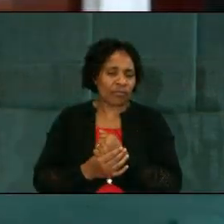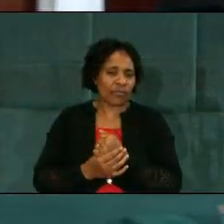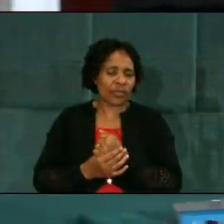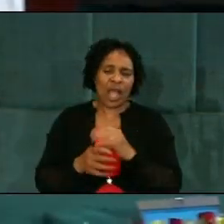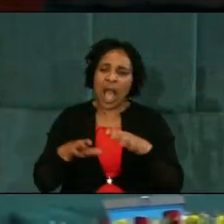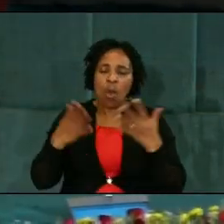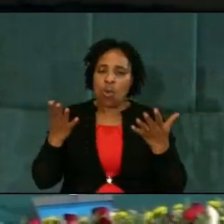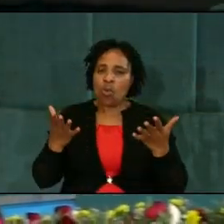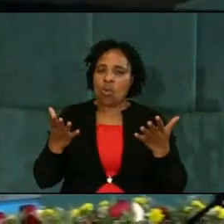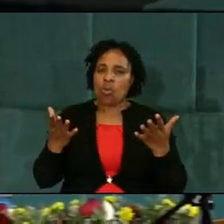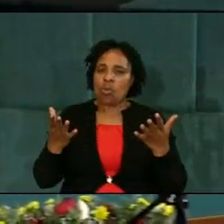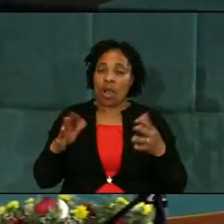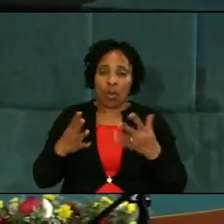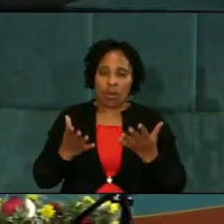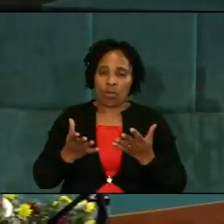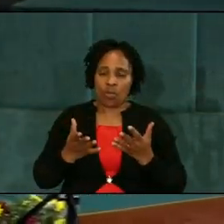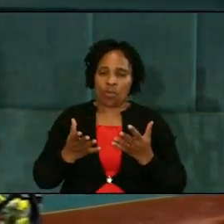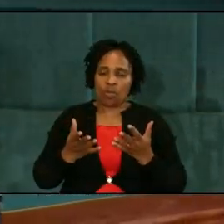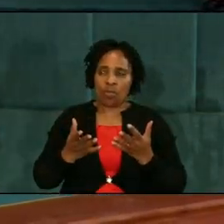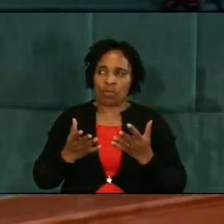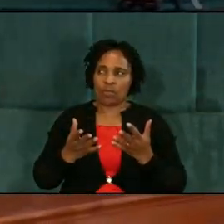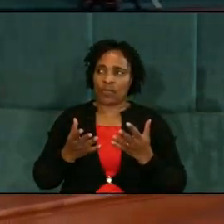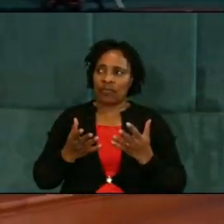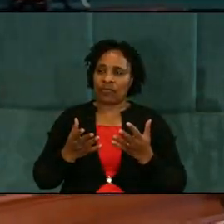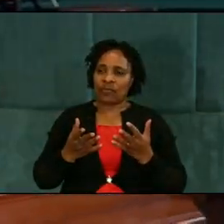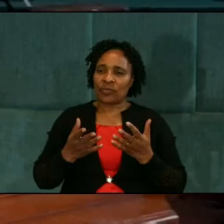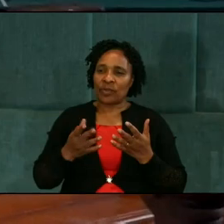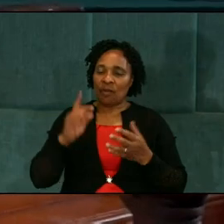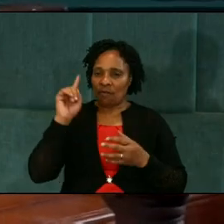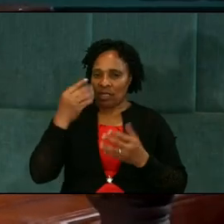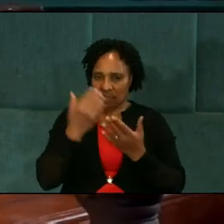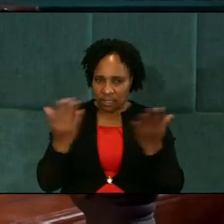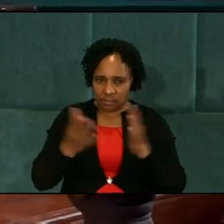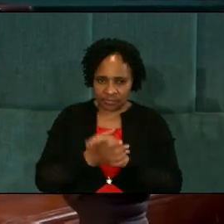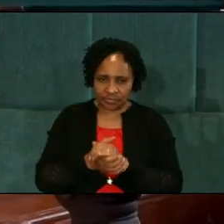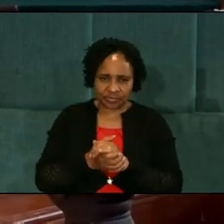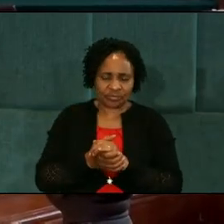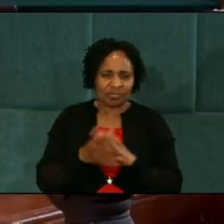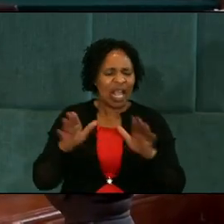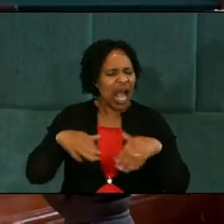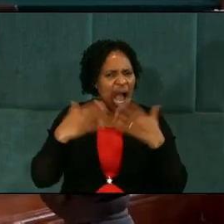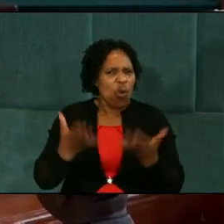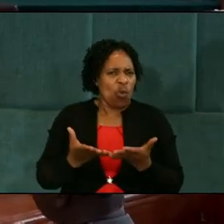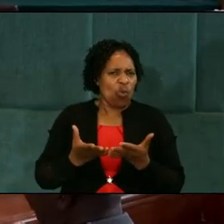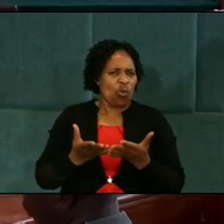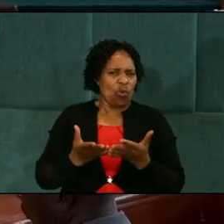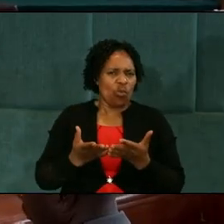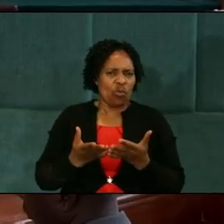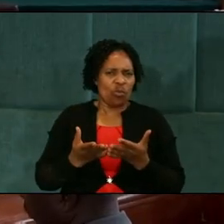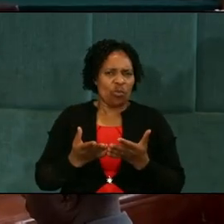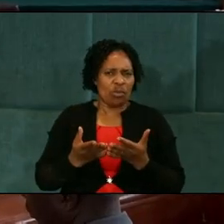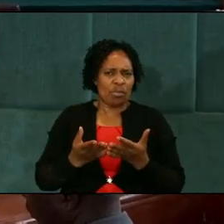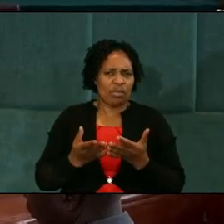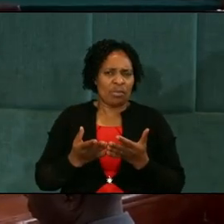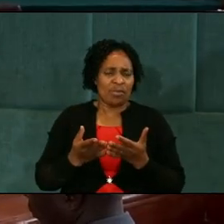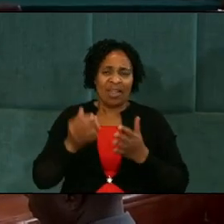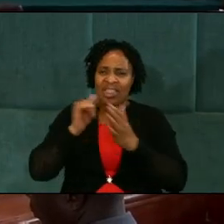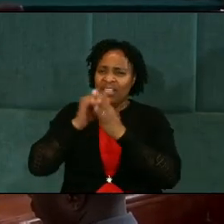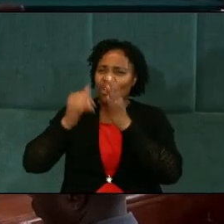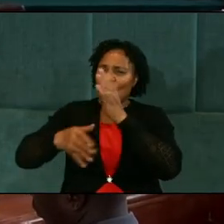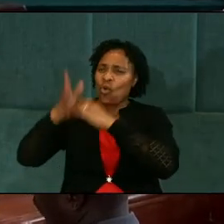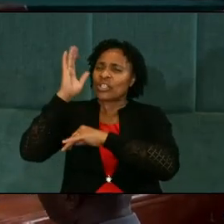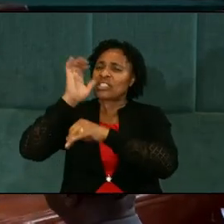How is it, brethren, if you're sleeping, wake up. Question. How is it that